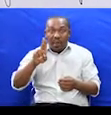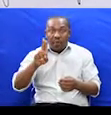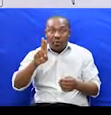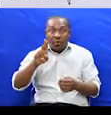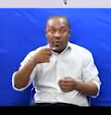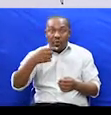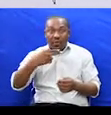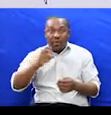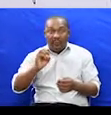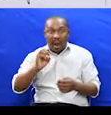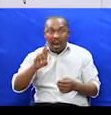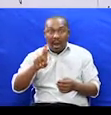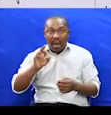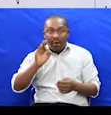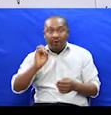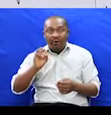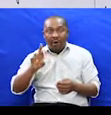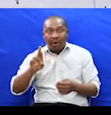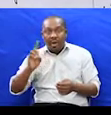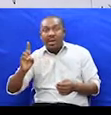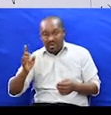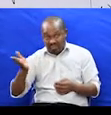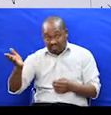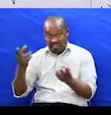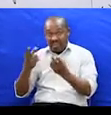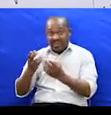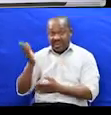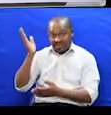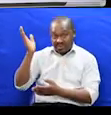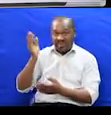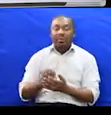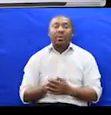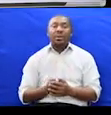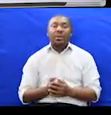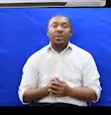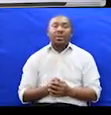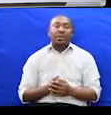this guy Rutherford. So from that Rutherford